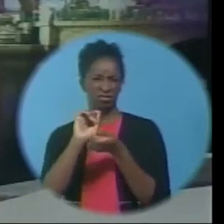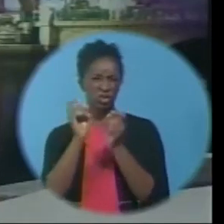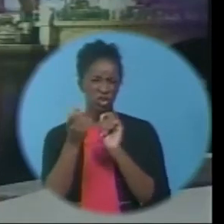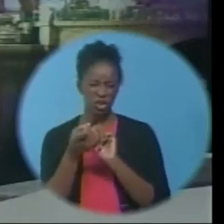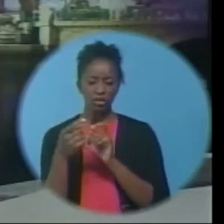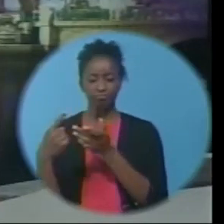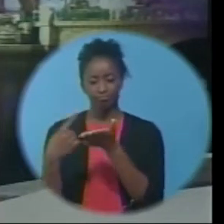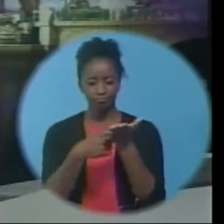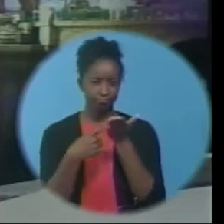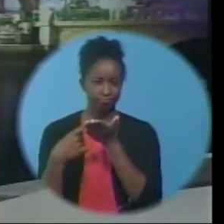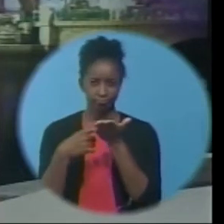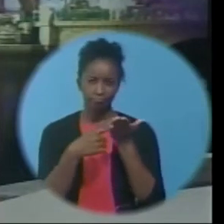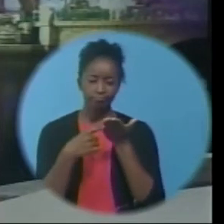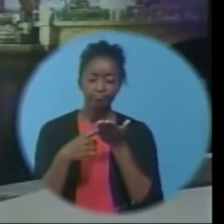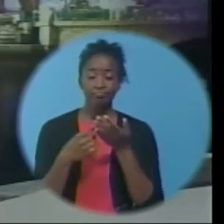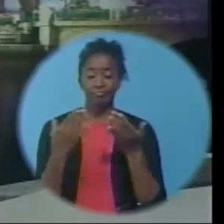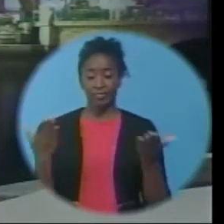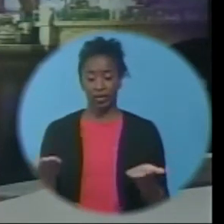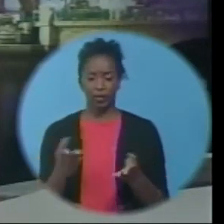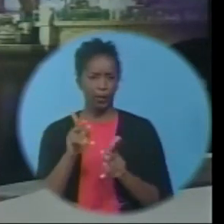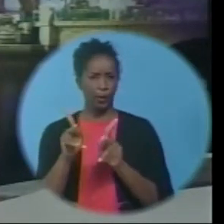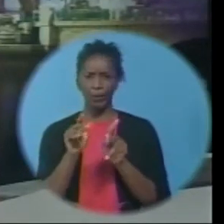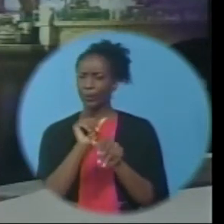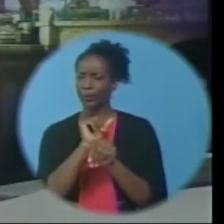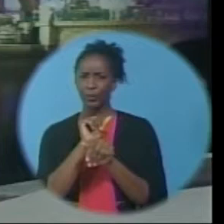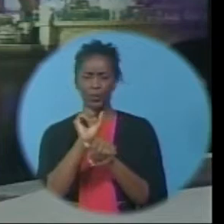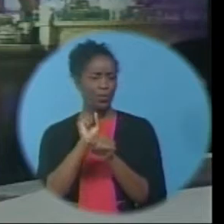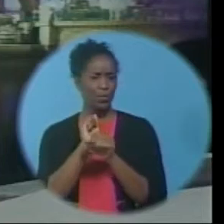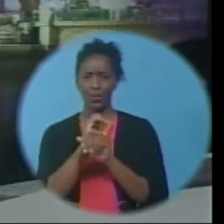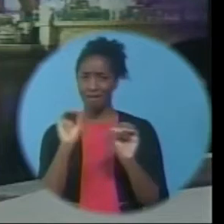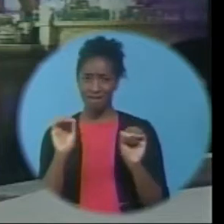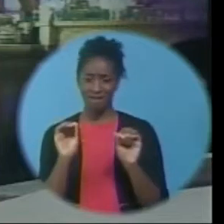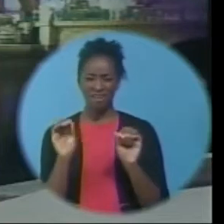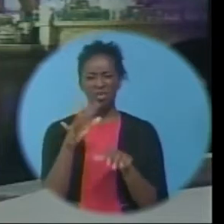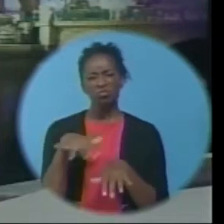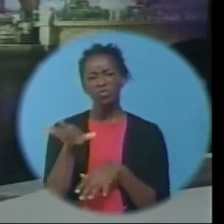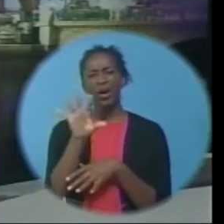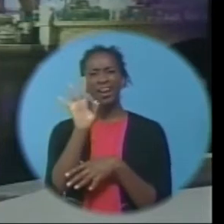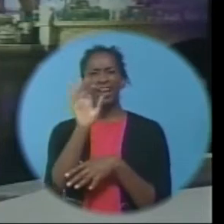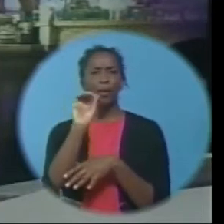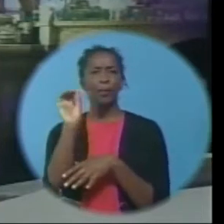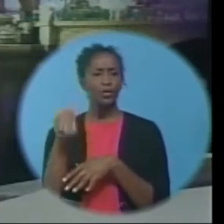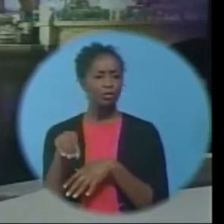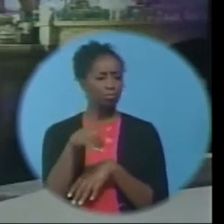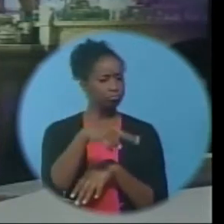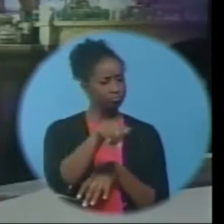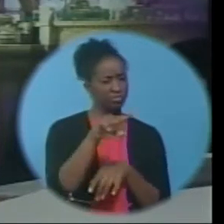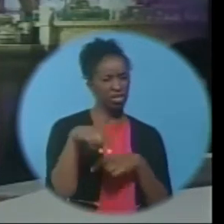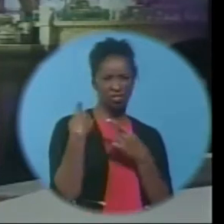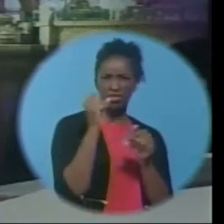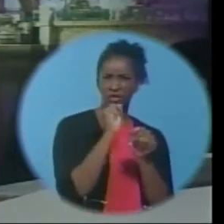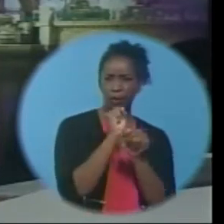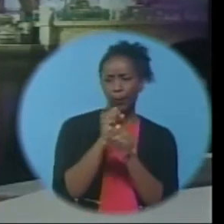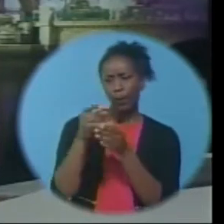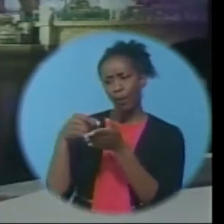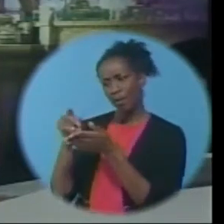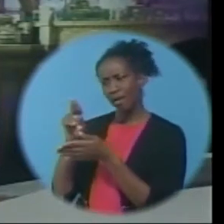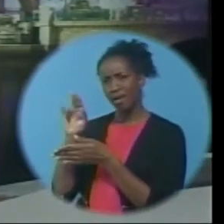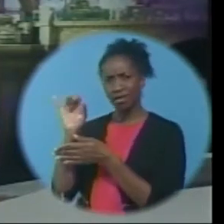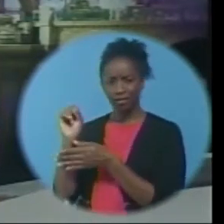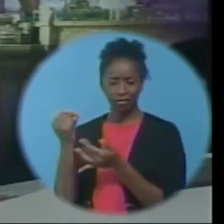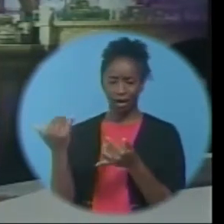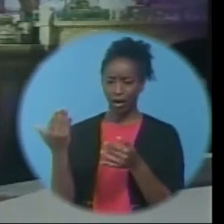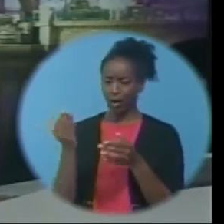at around 9%. But Senator Husbands is reminding those who have contributed to the fund and are currently unemployed to